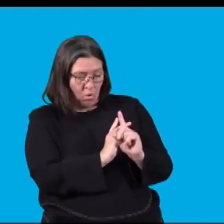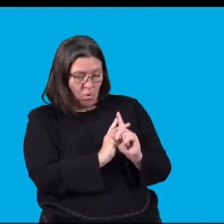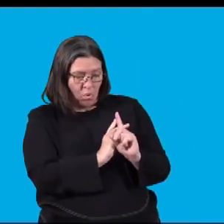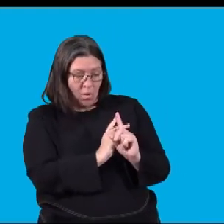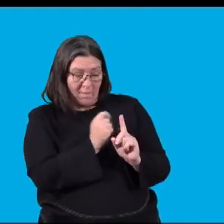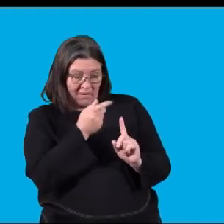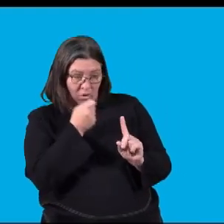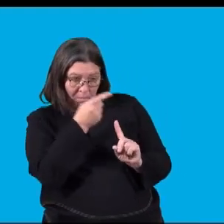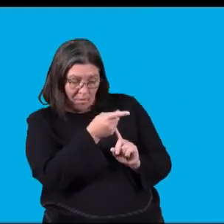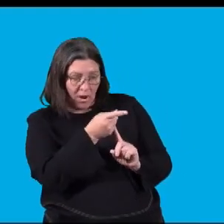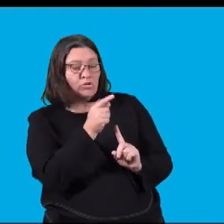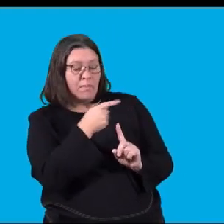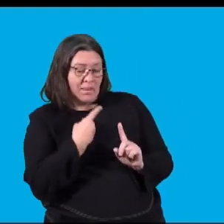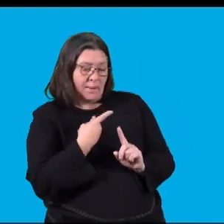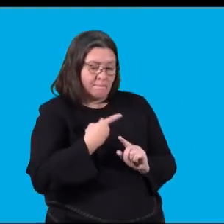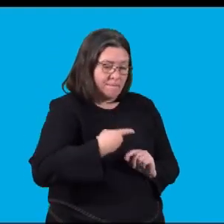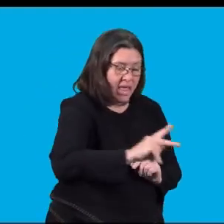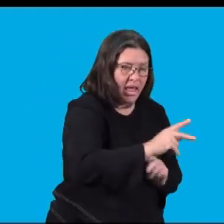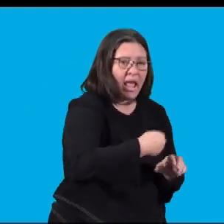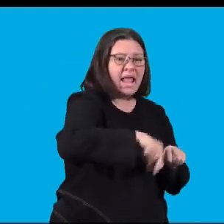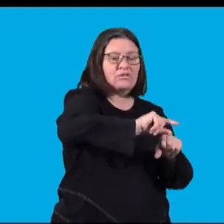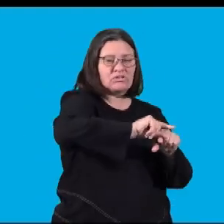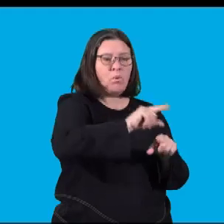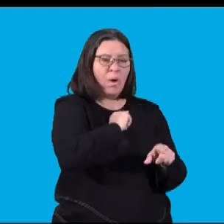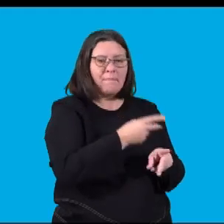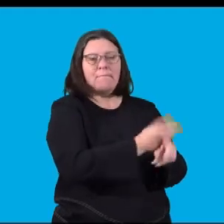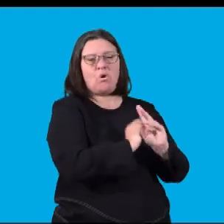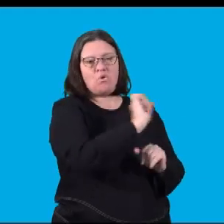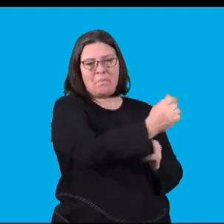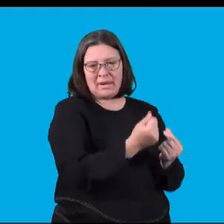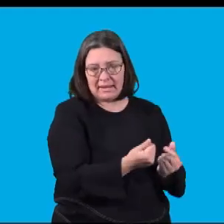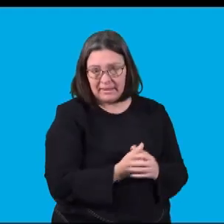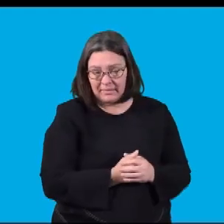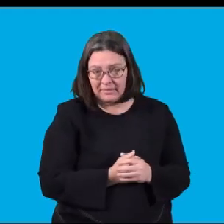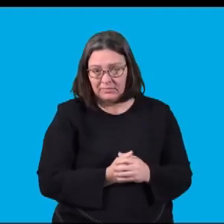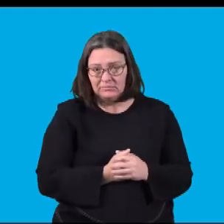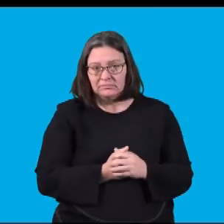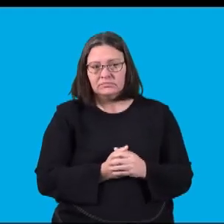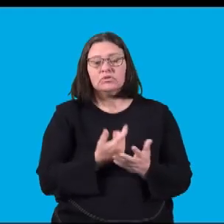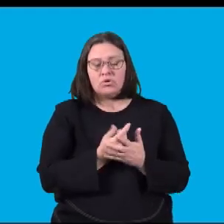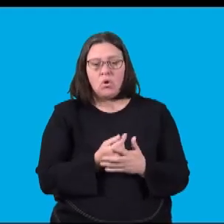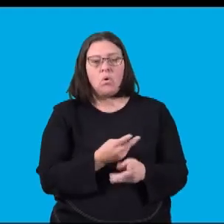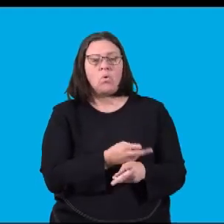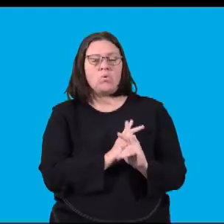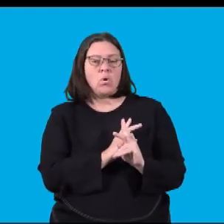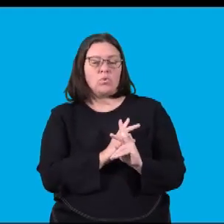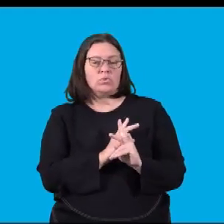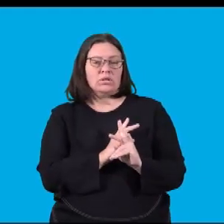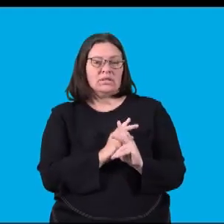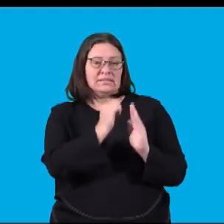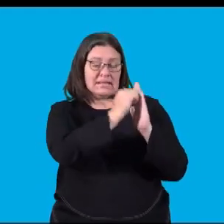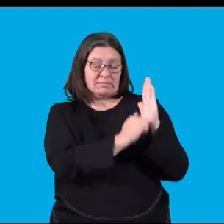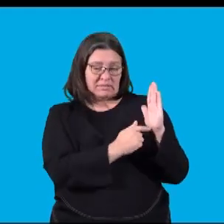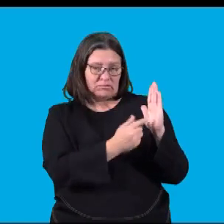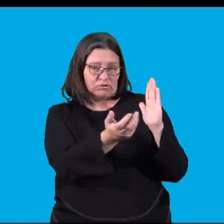lender for the use of borrowed funds. Okay, and then here we have a loan statement that